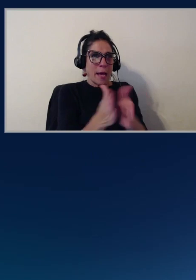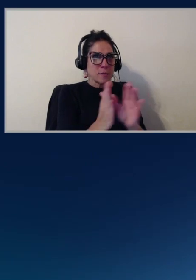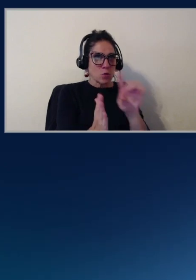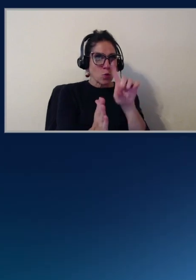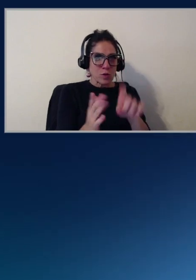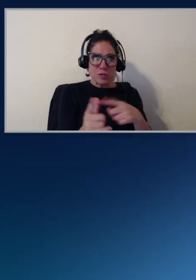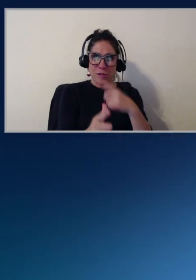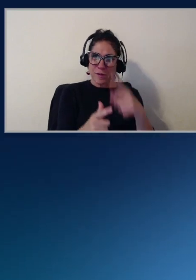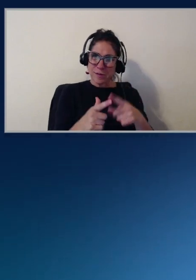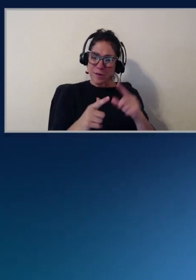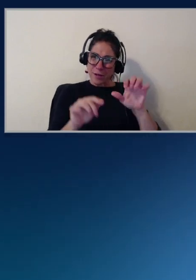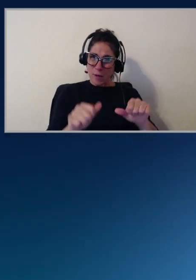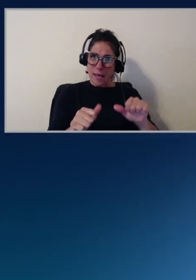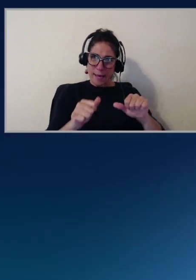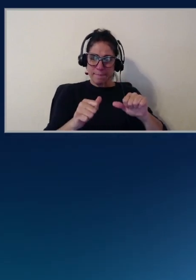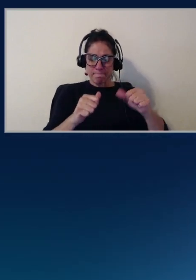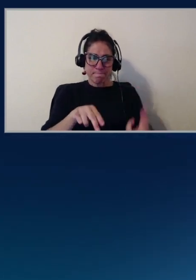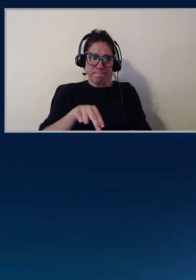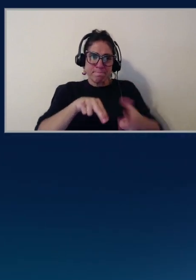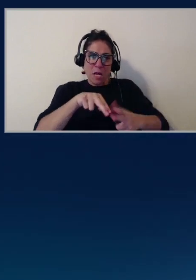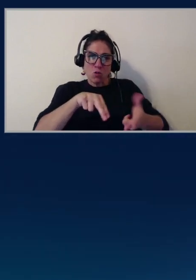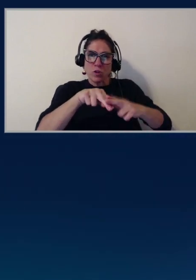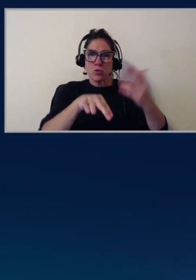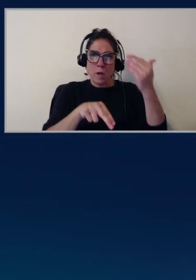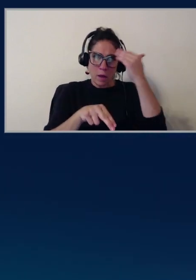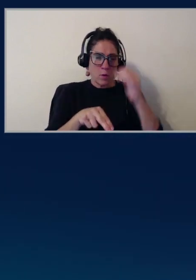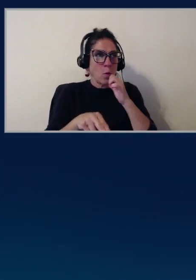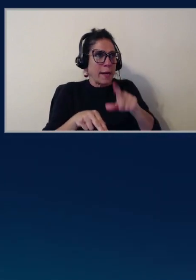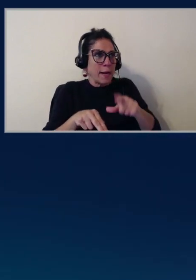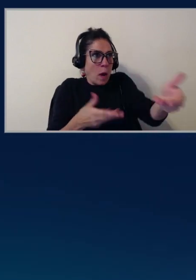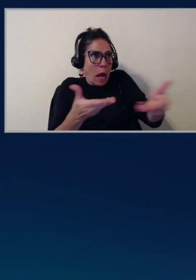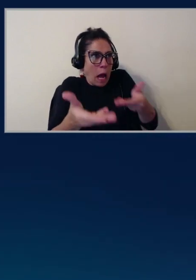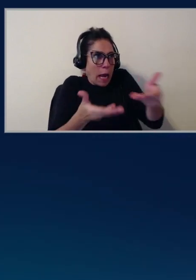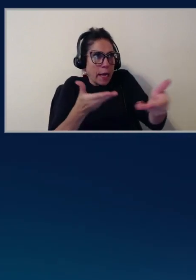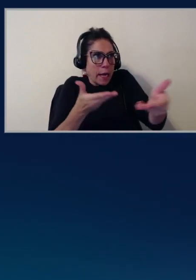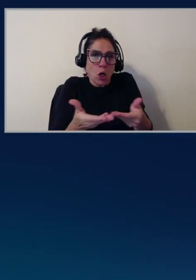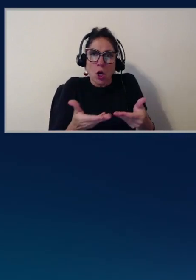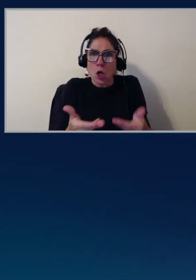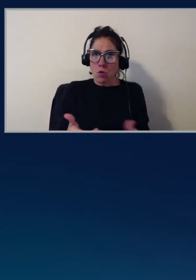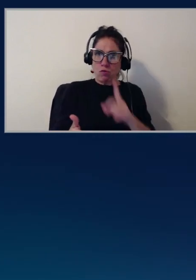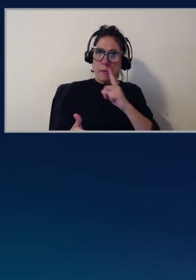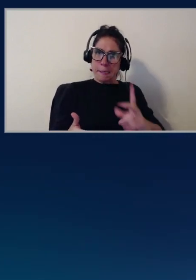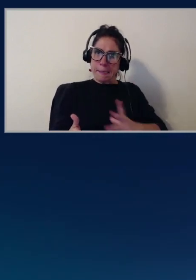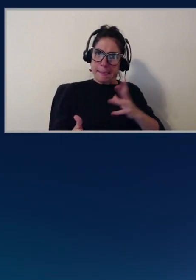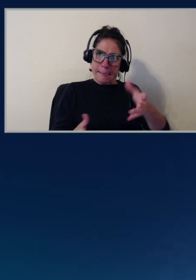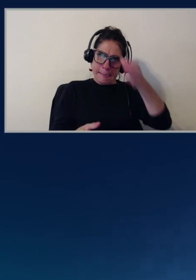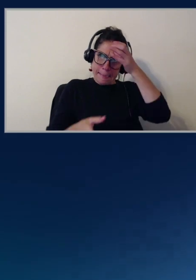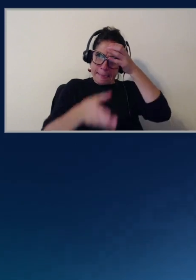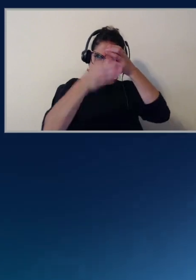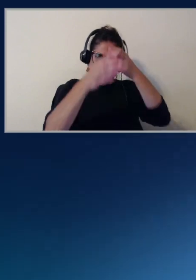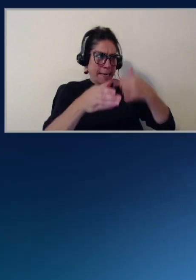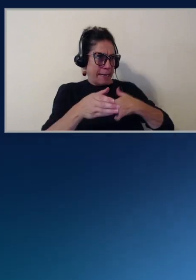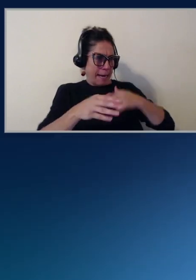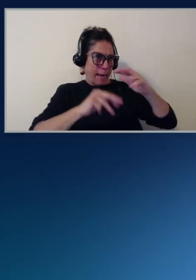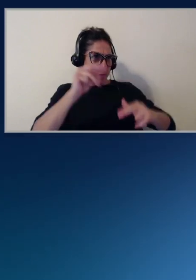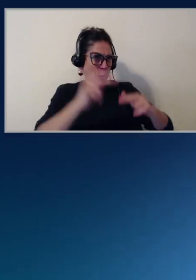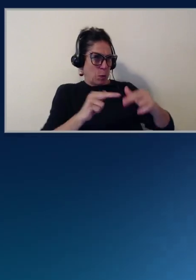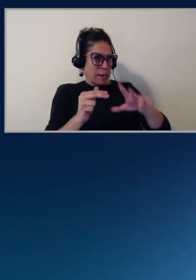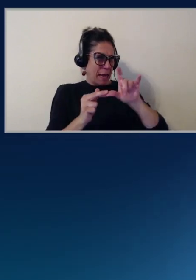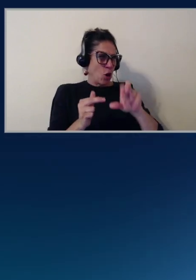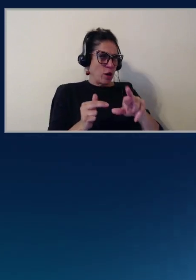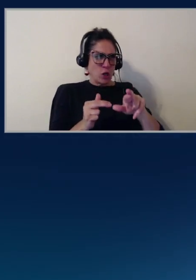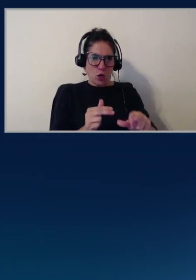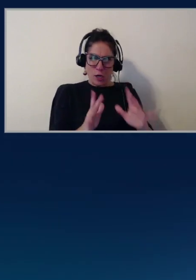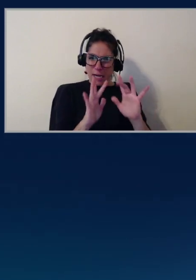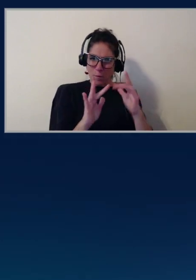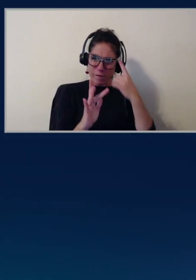start leveling up your knowledge. You don't need to go out and hire a bunch of ultra-savvy, I built carrier networks for